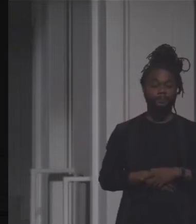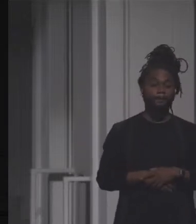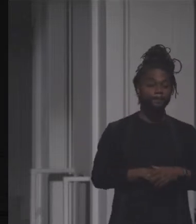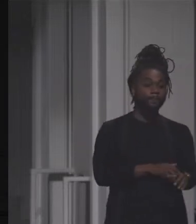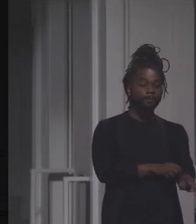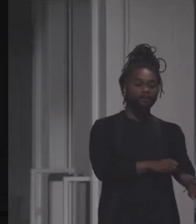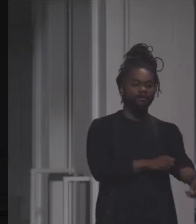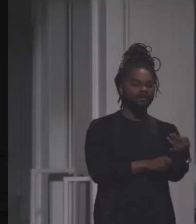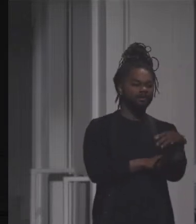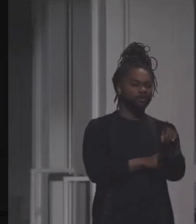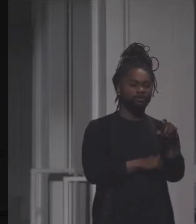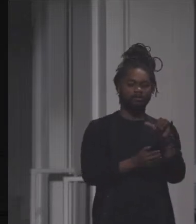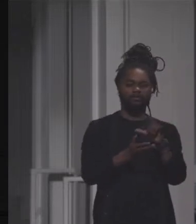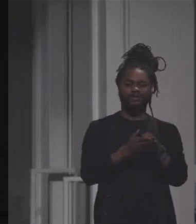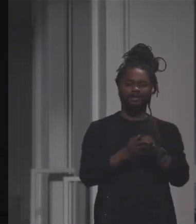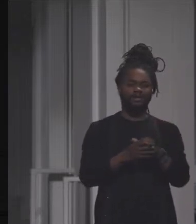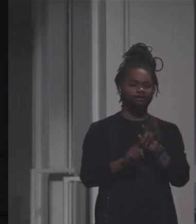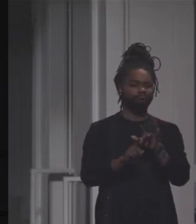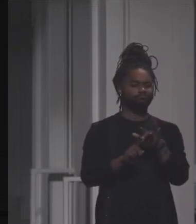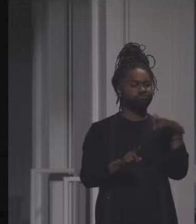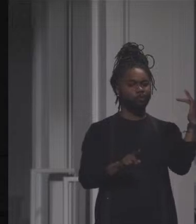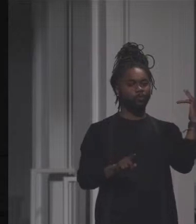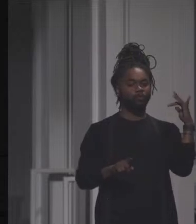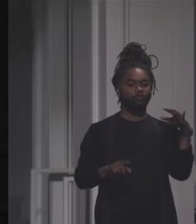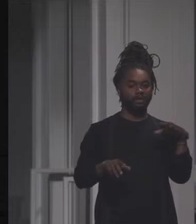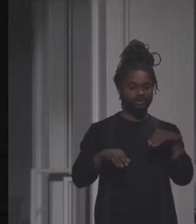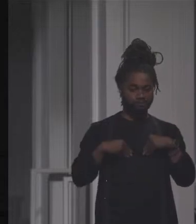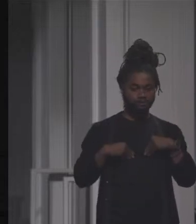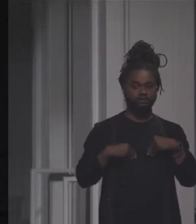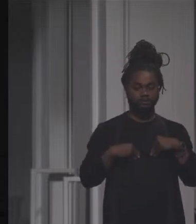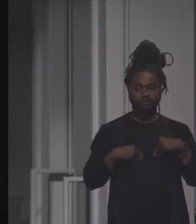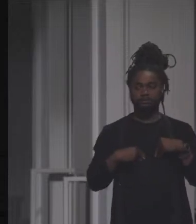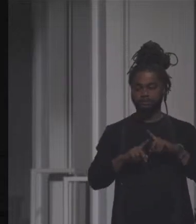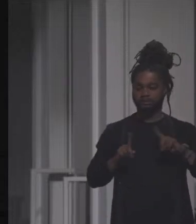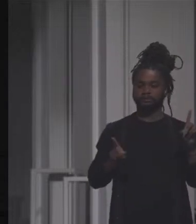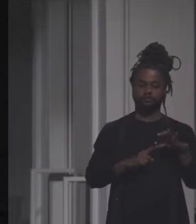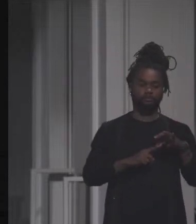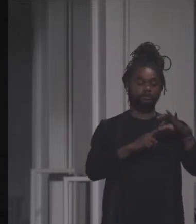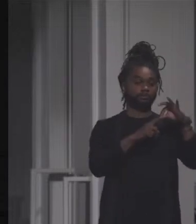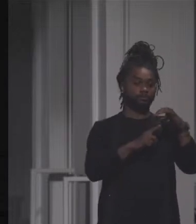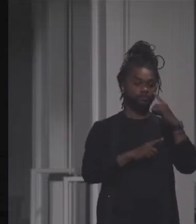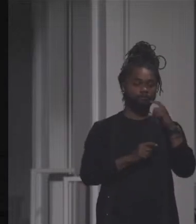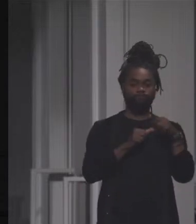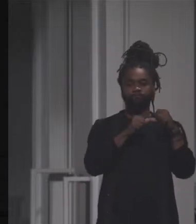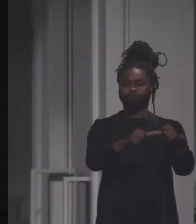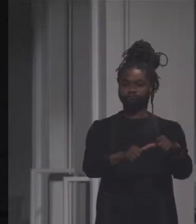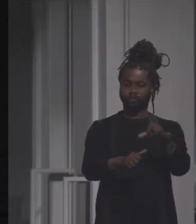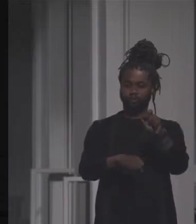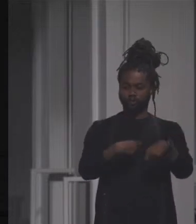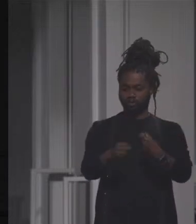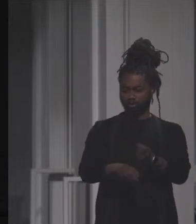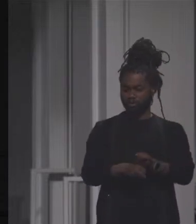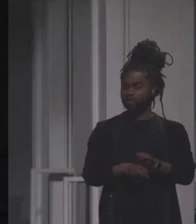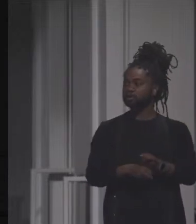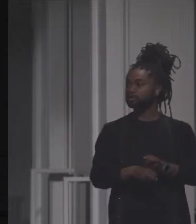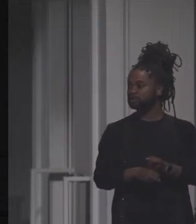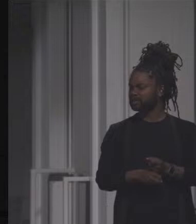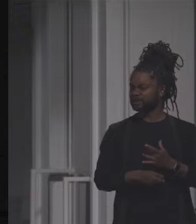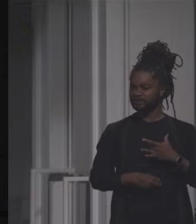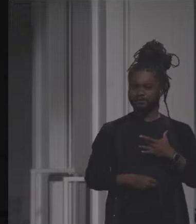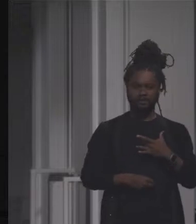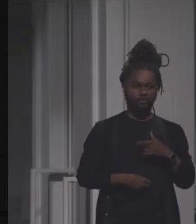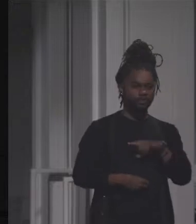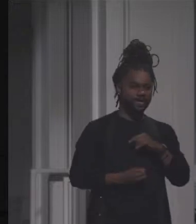Hild is a glaring exception. For 20 years of her adulthood, we have